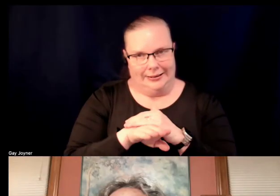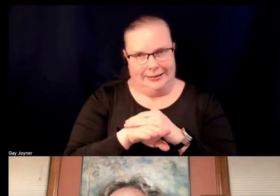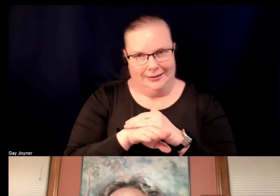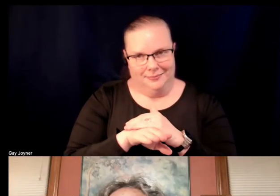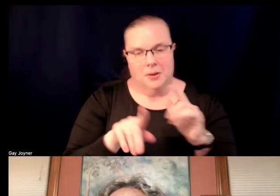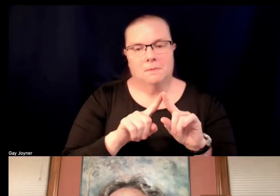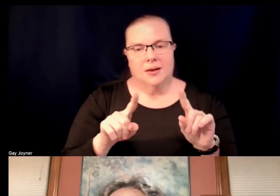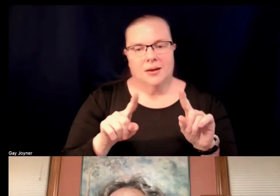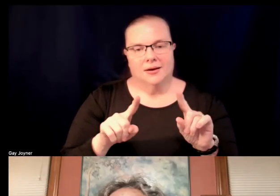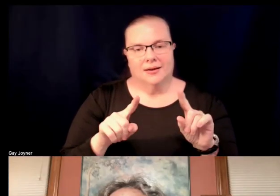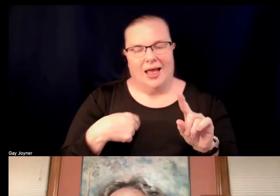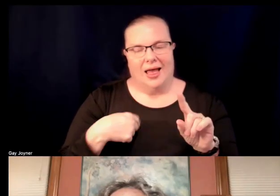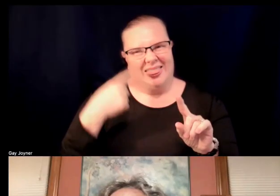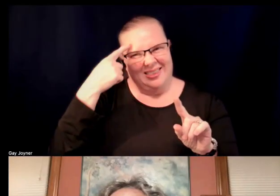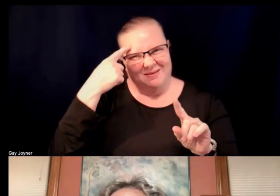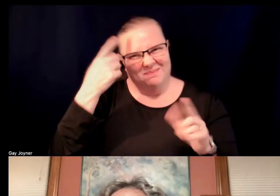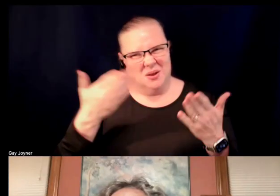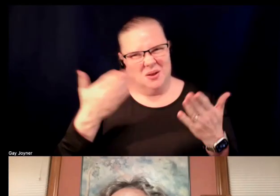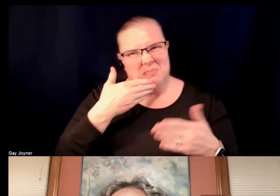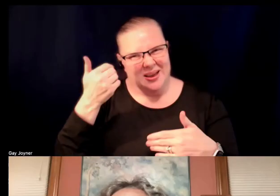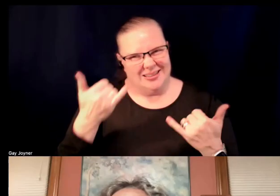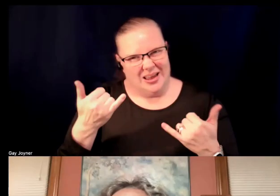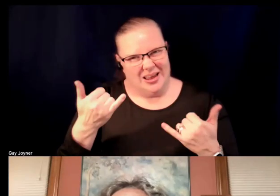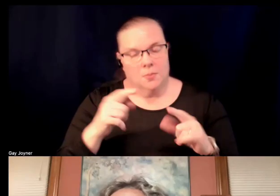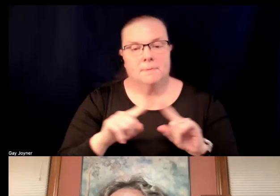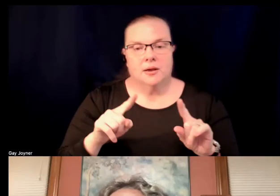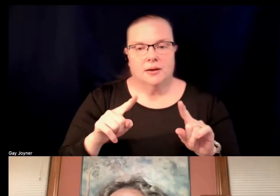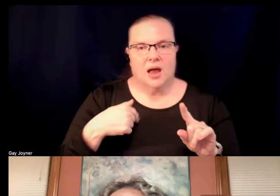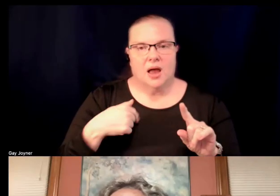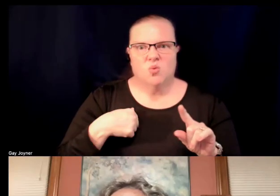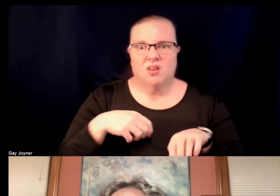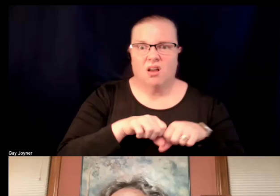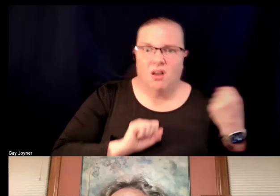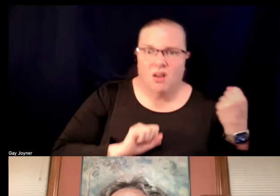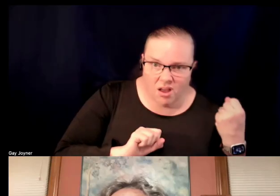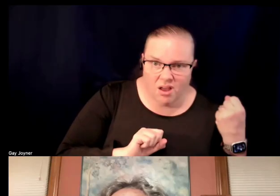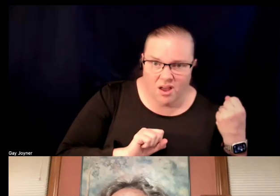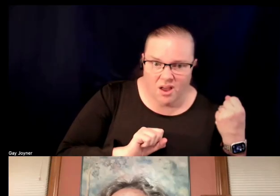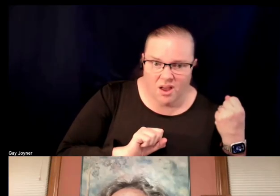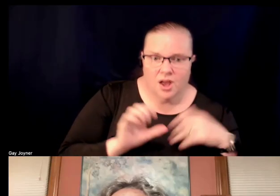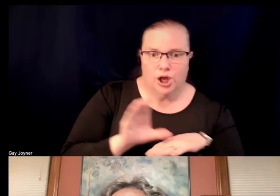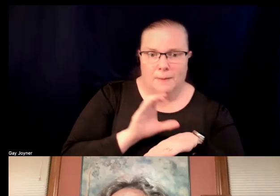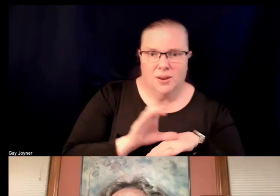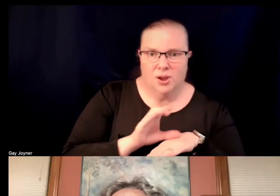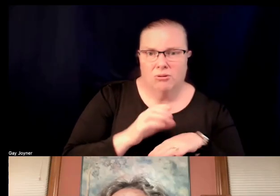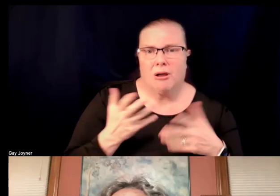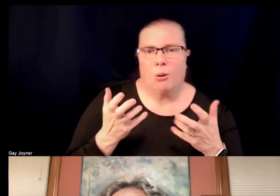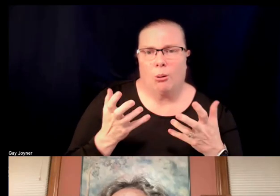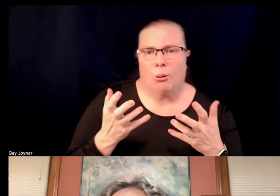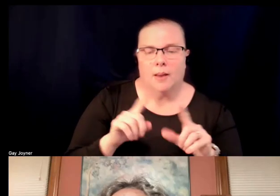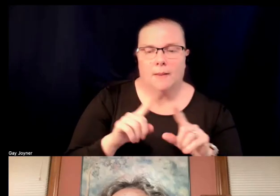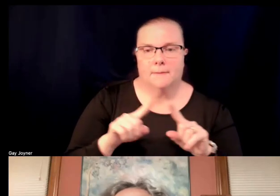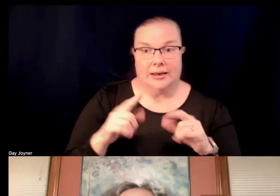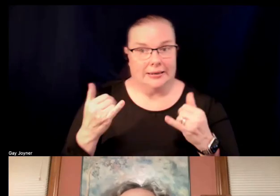the best, to be honest. But I was really devastated because I still do to this day want to make my